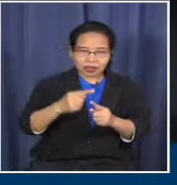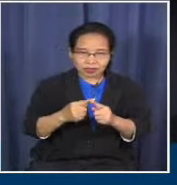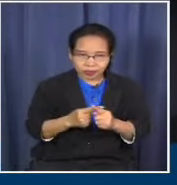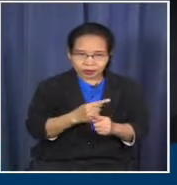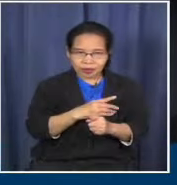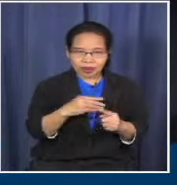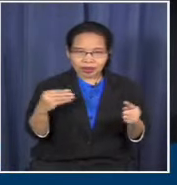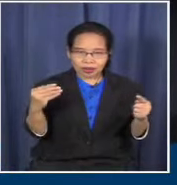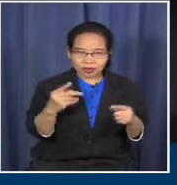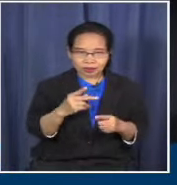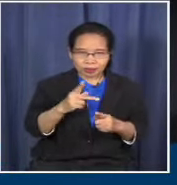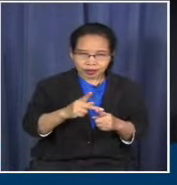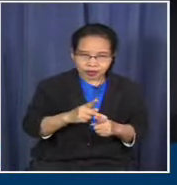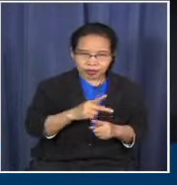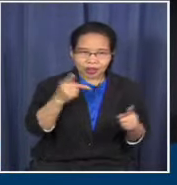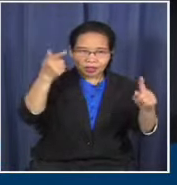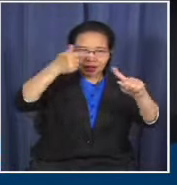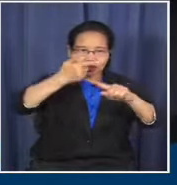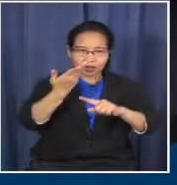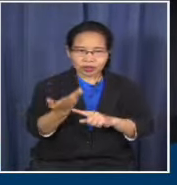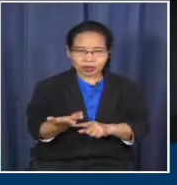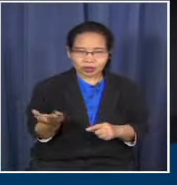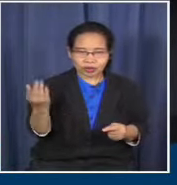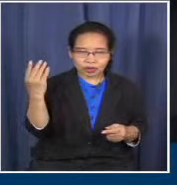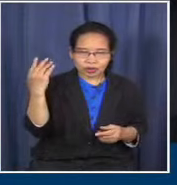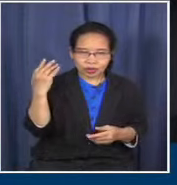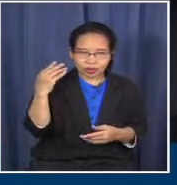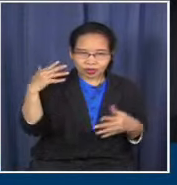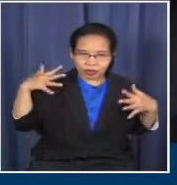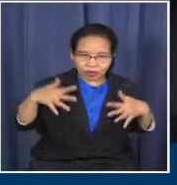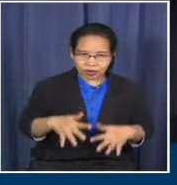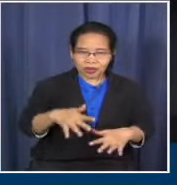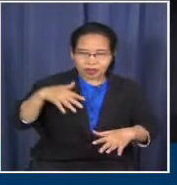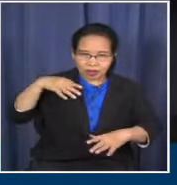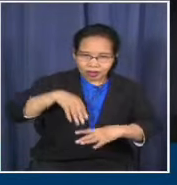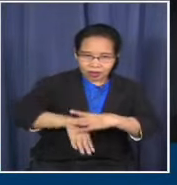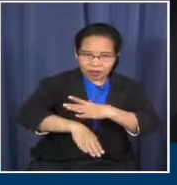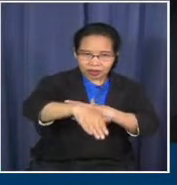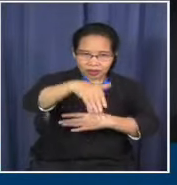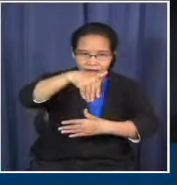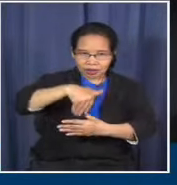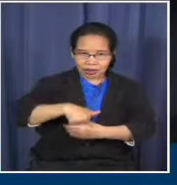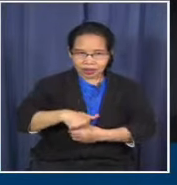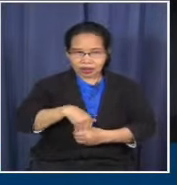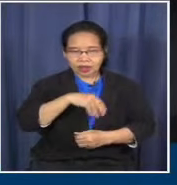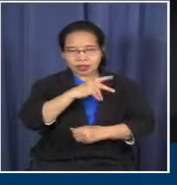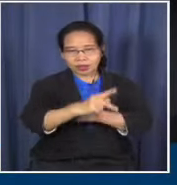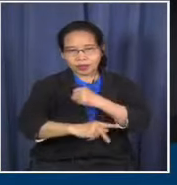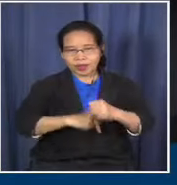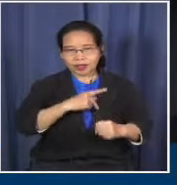temperatures and pressures until you are crushed inside the planet.